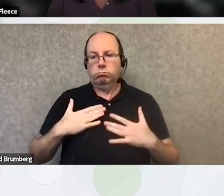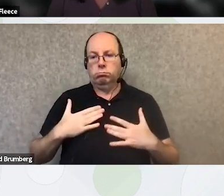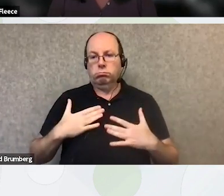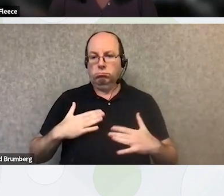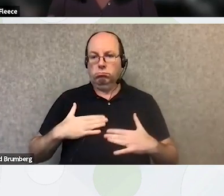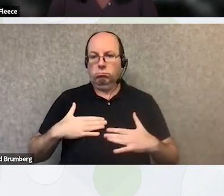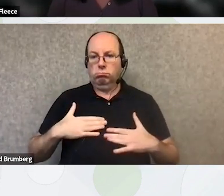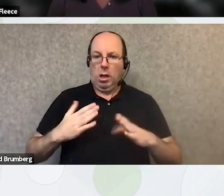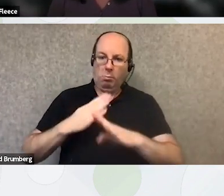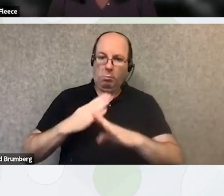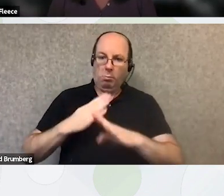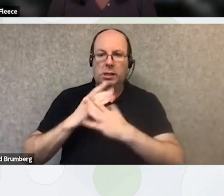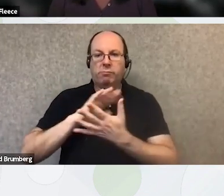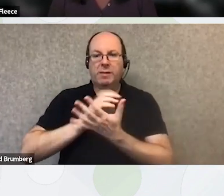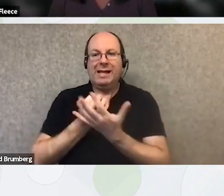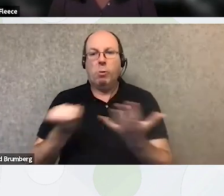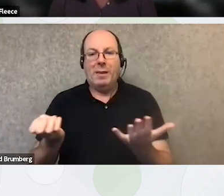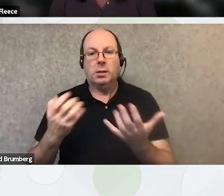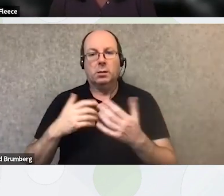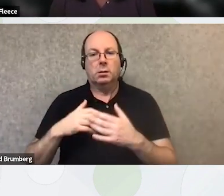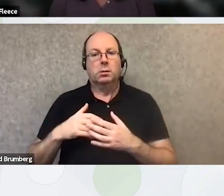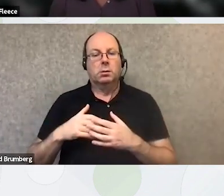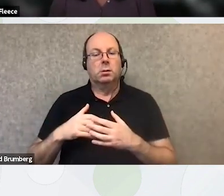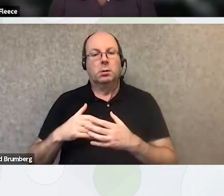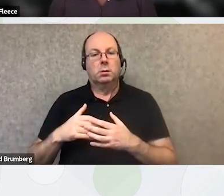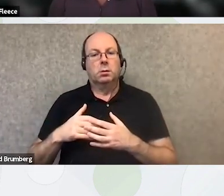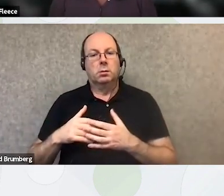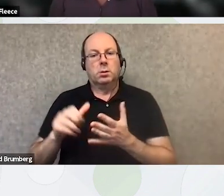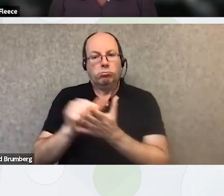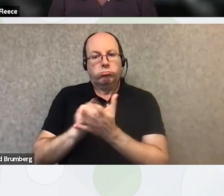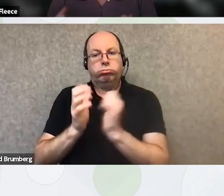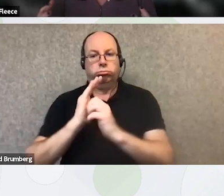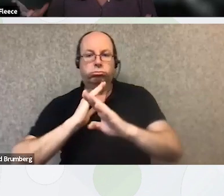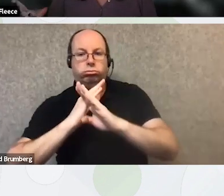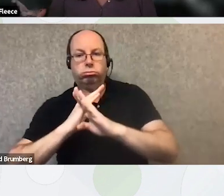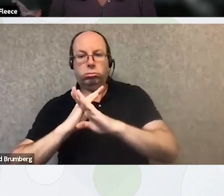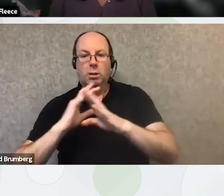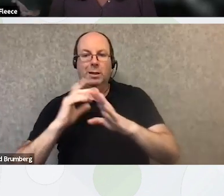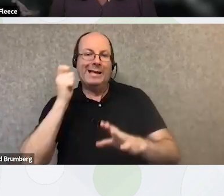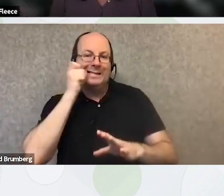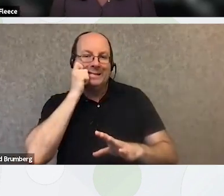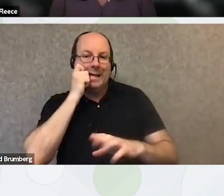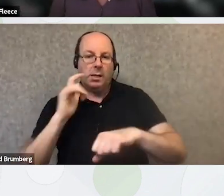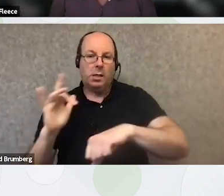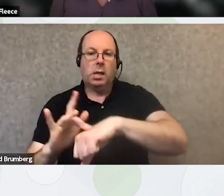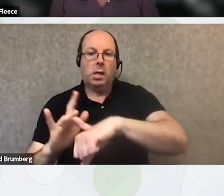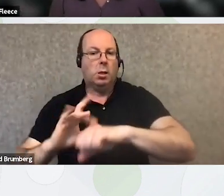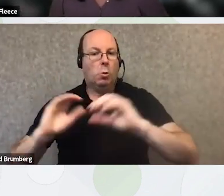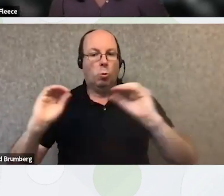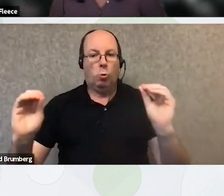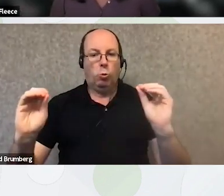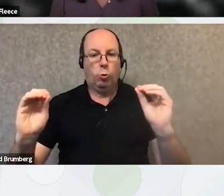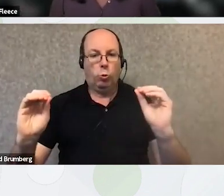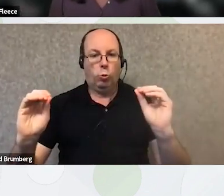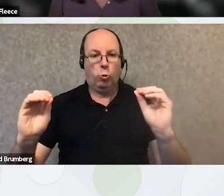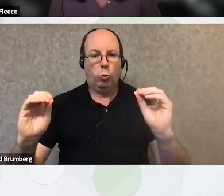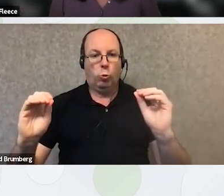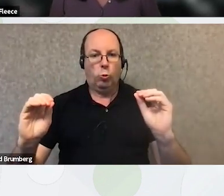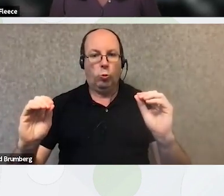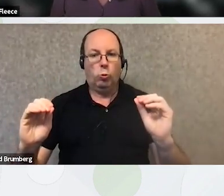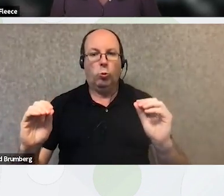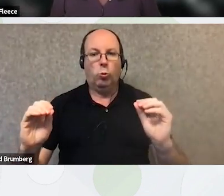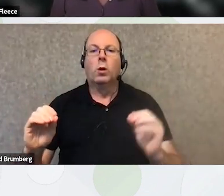bodily fluids, blood, mucous membranes, or non-intact skin. So this is the basis for all that we do when we think